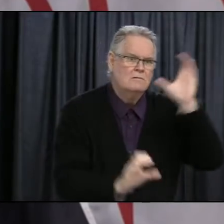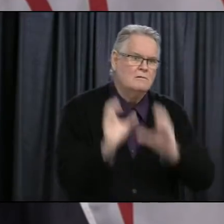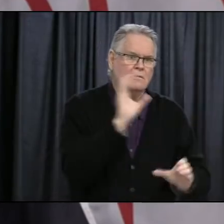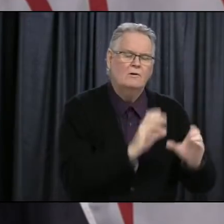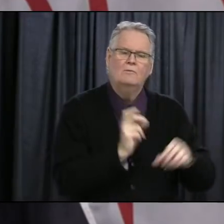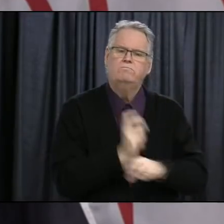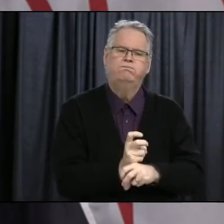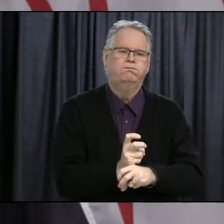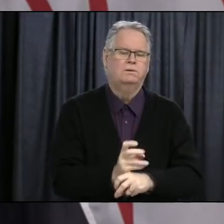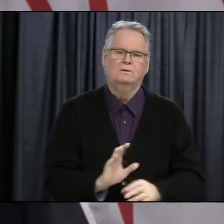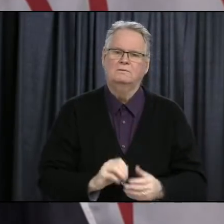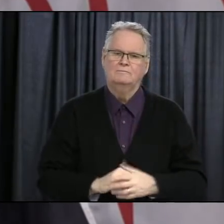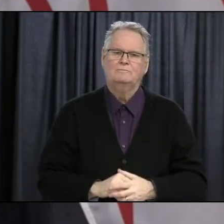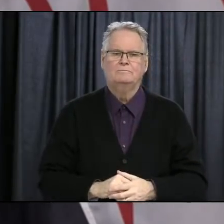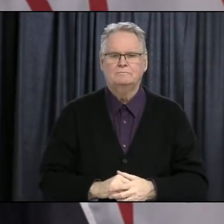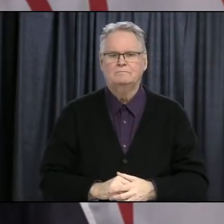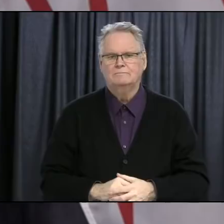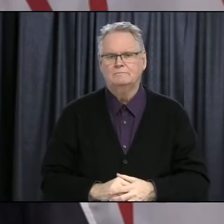make sure that